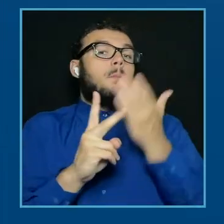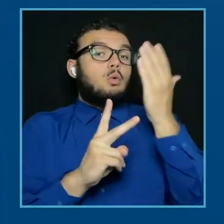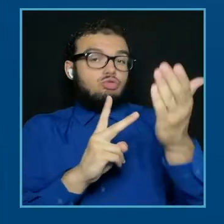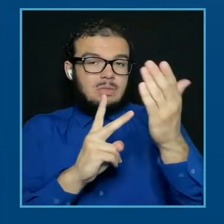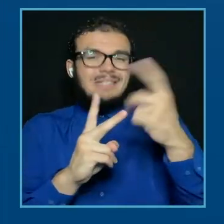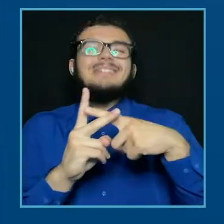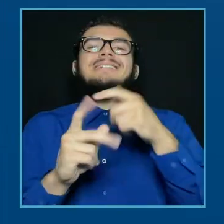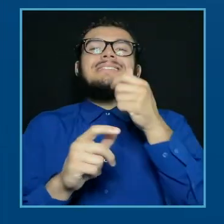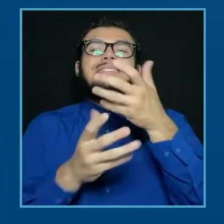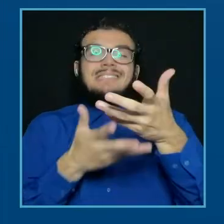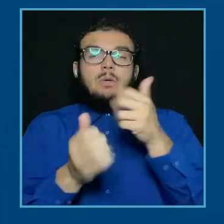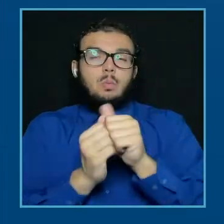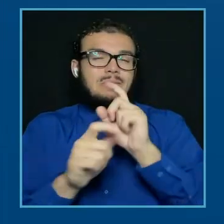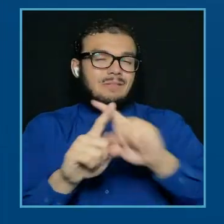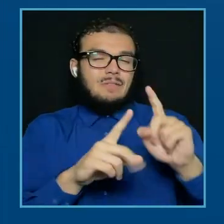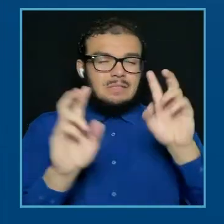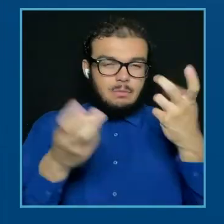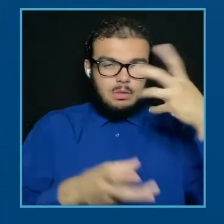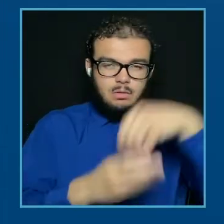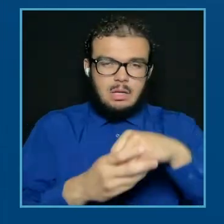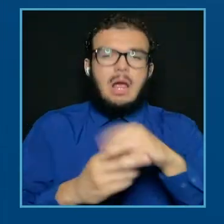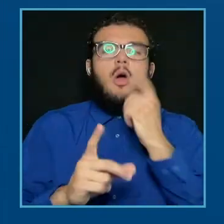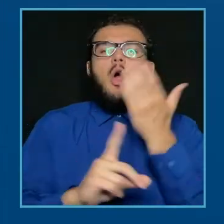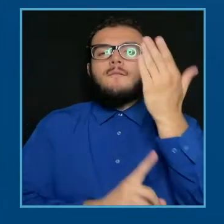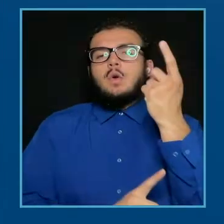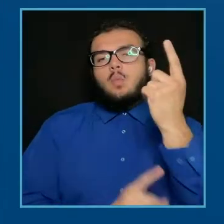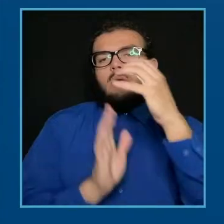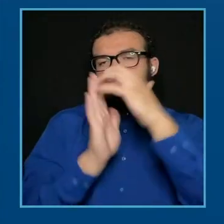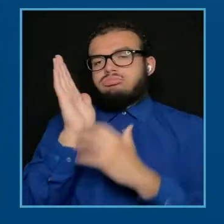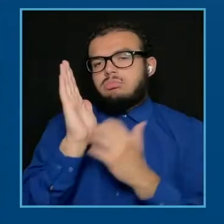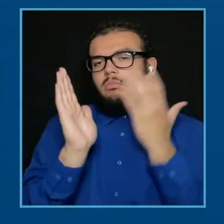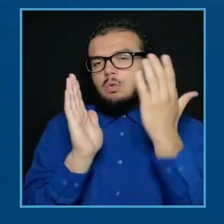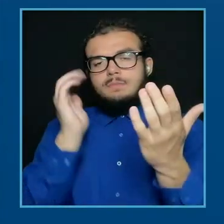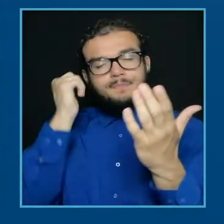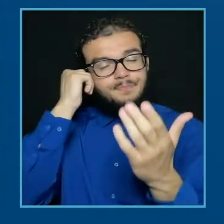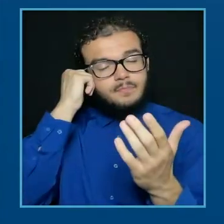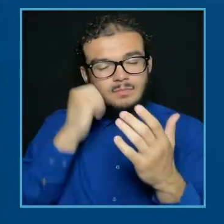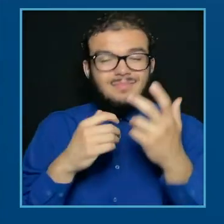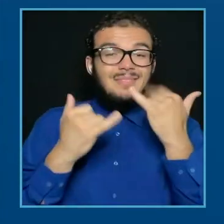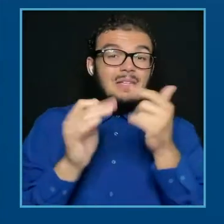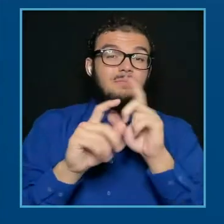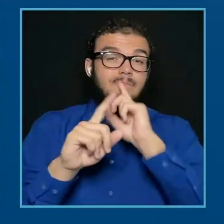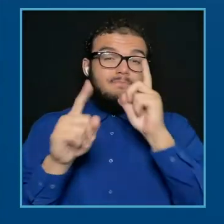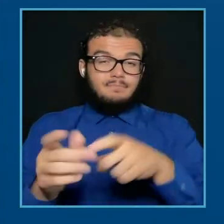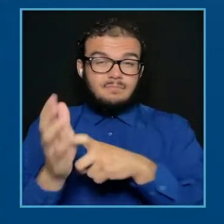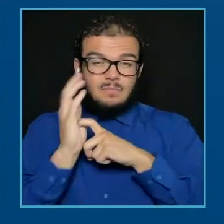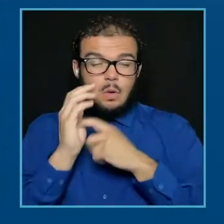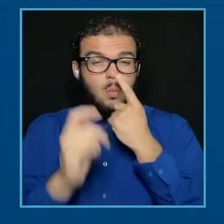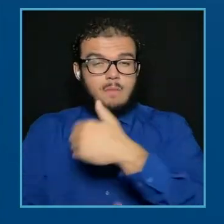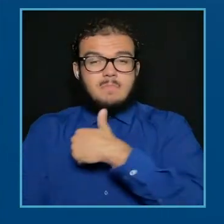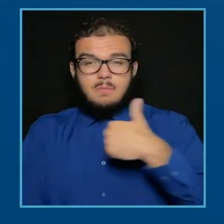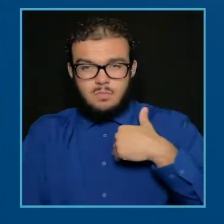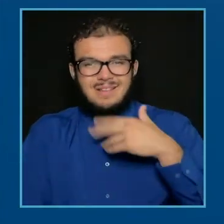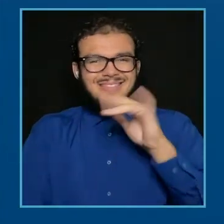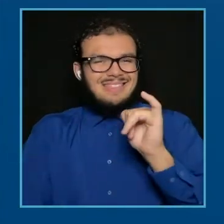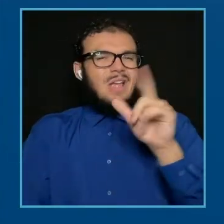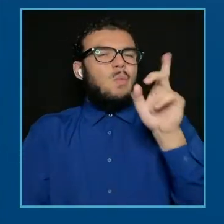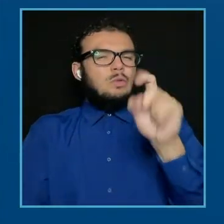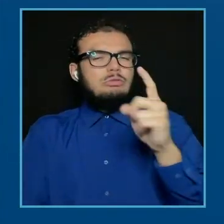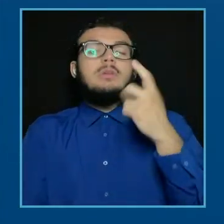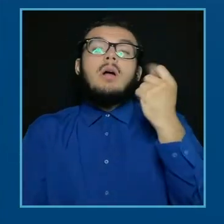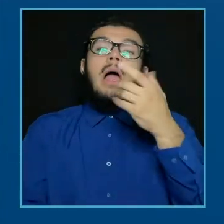dealing with different subjects is offered in one motion. Now, at the demand of even a single member, that question would have to be